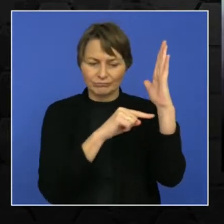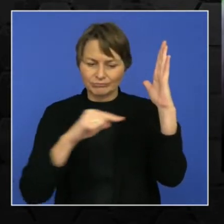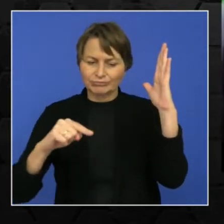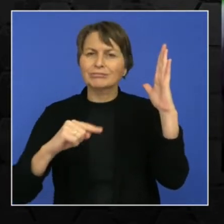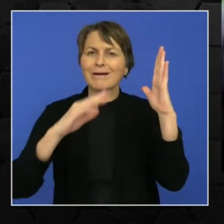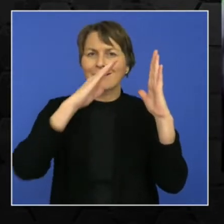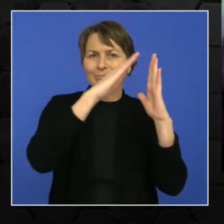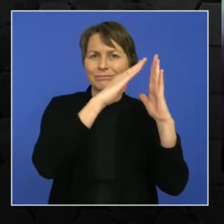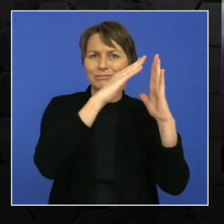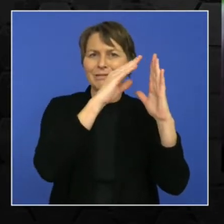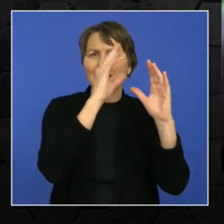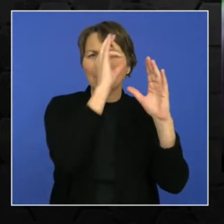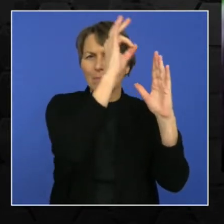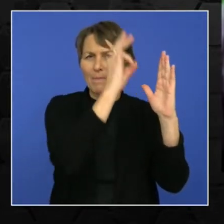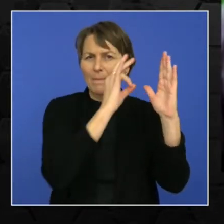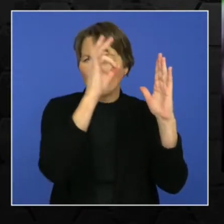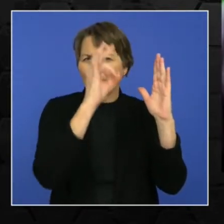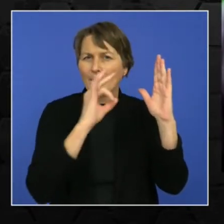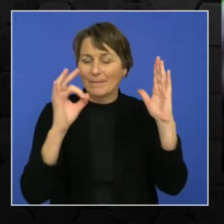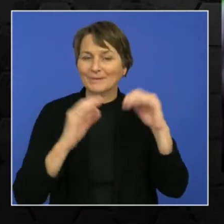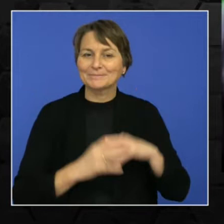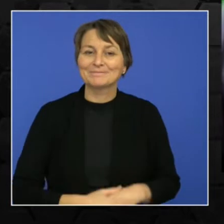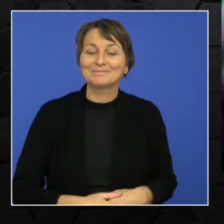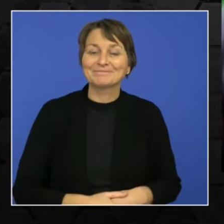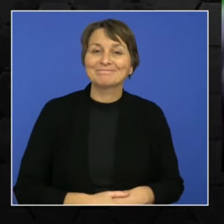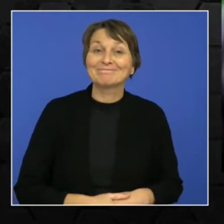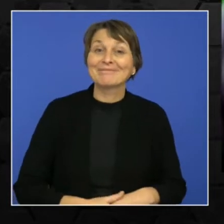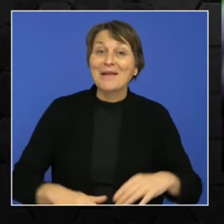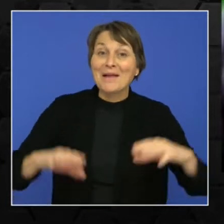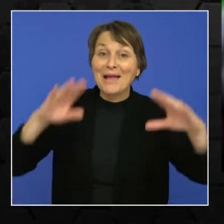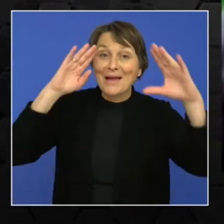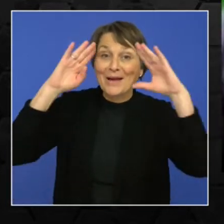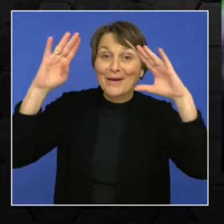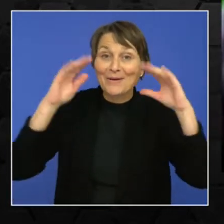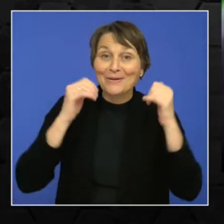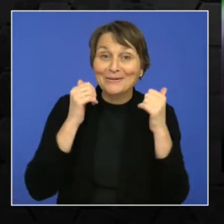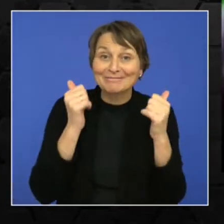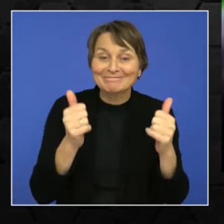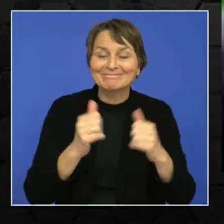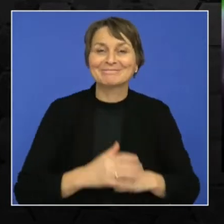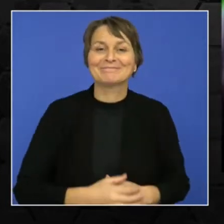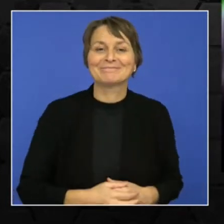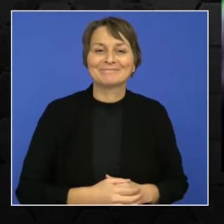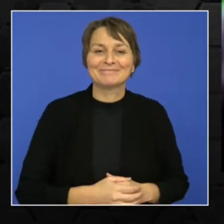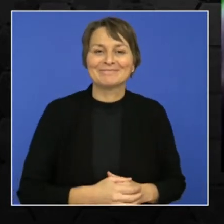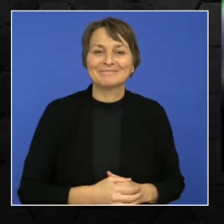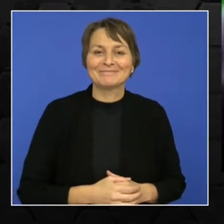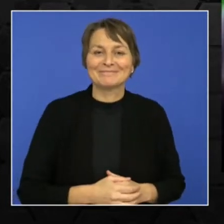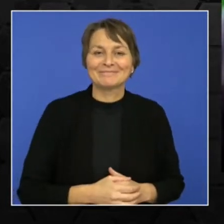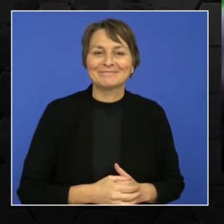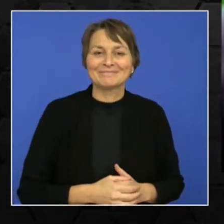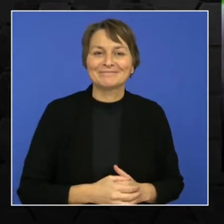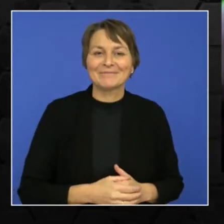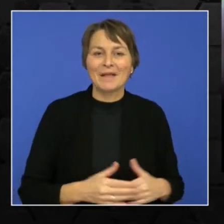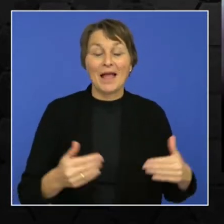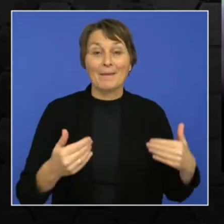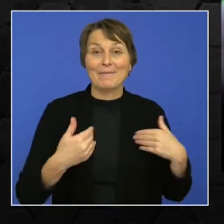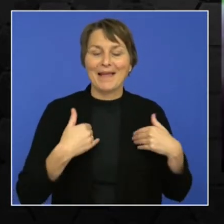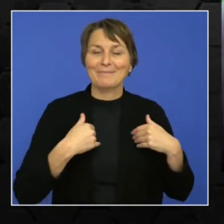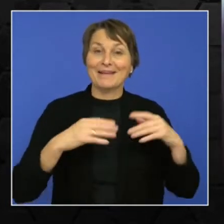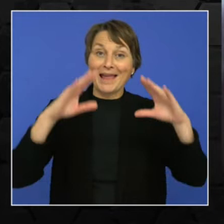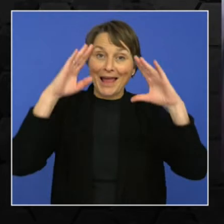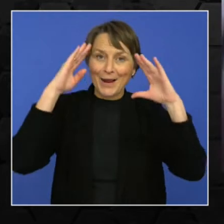Yeah, hello everyone. So specifically talking hello folks for because community is related to inclusive and so we are talking on hello folks.